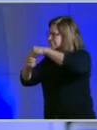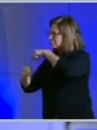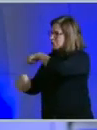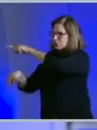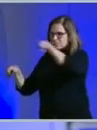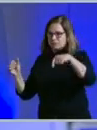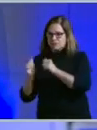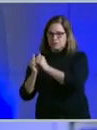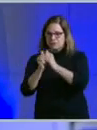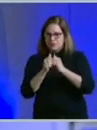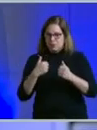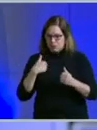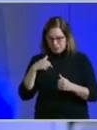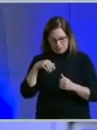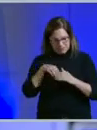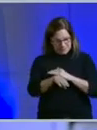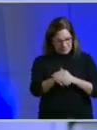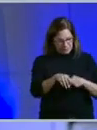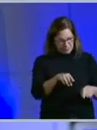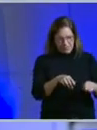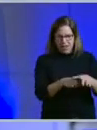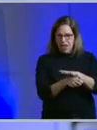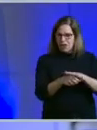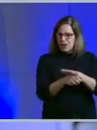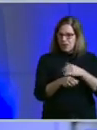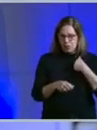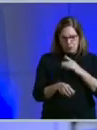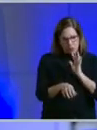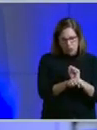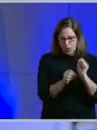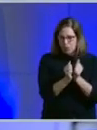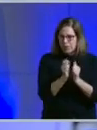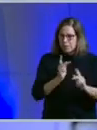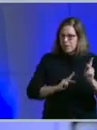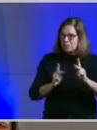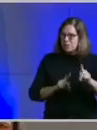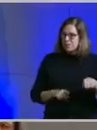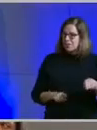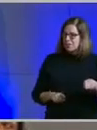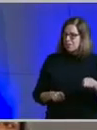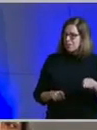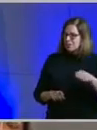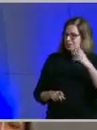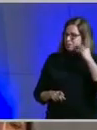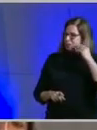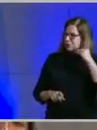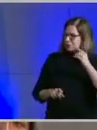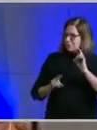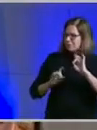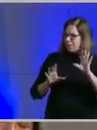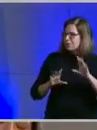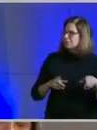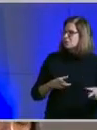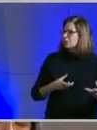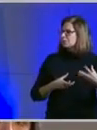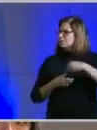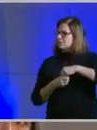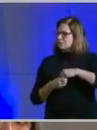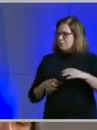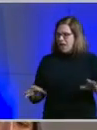issue, to engage people who have potential to engage in these acts. The ONES office does that. The ONES